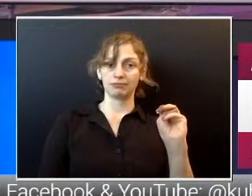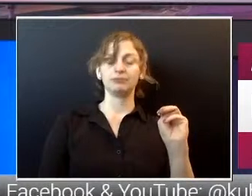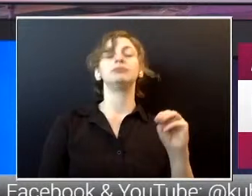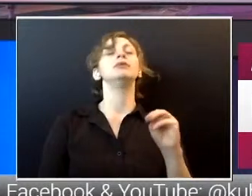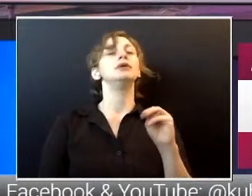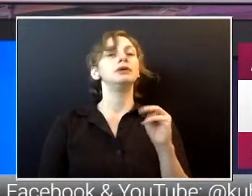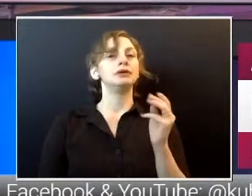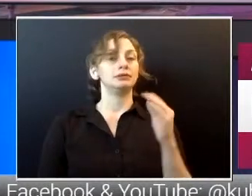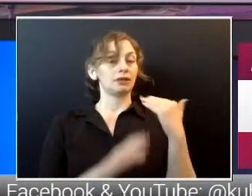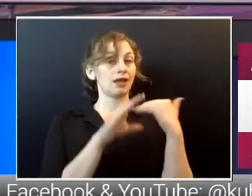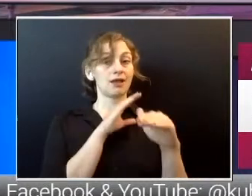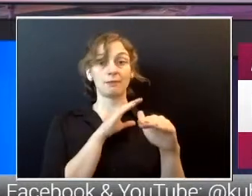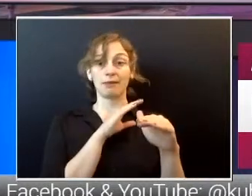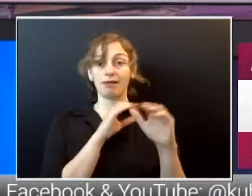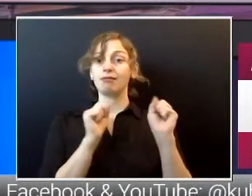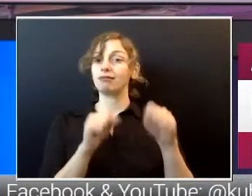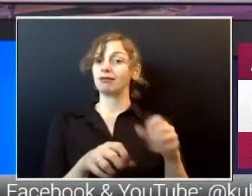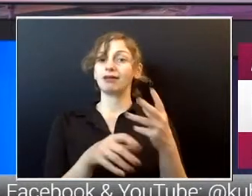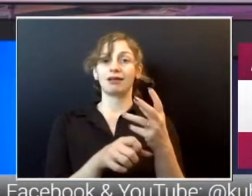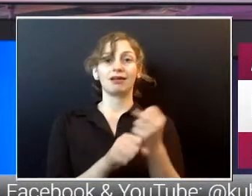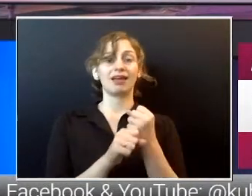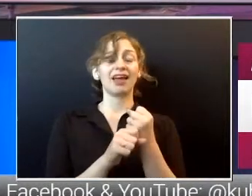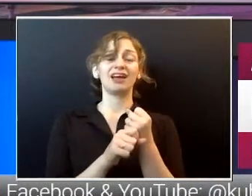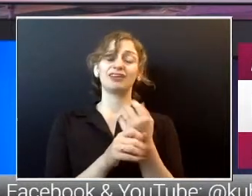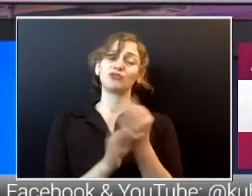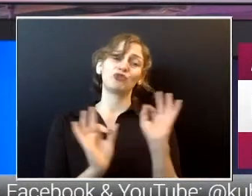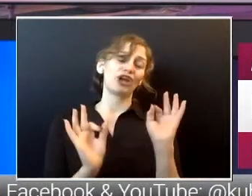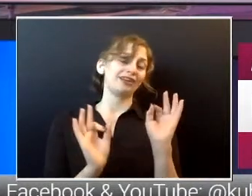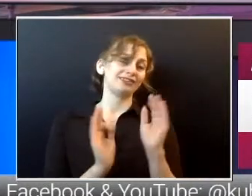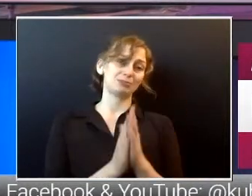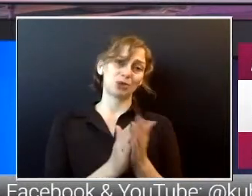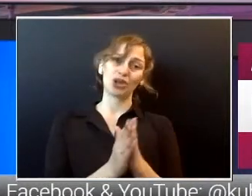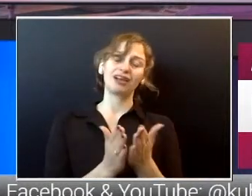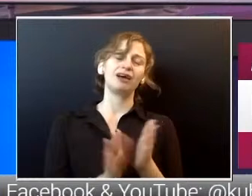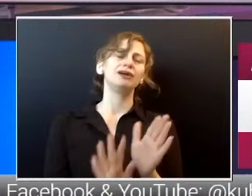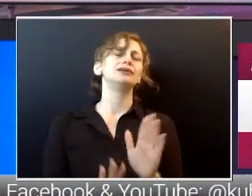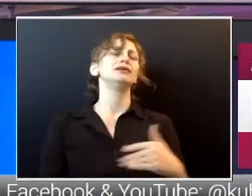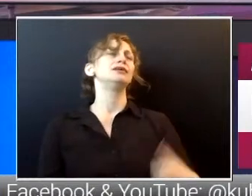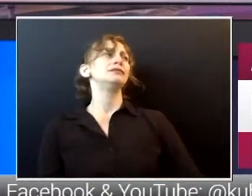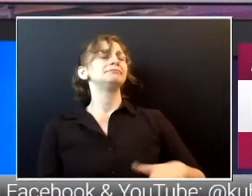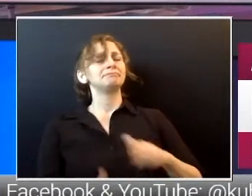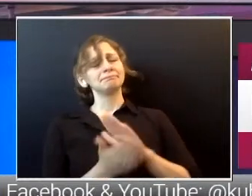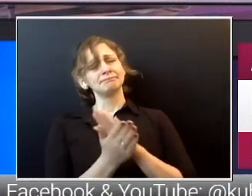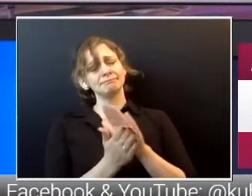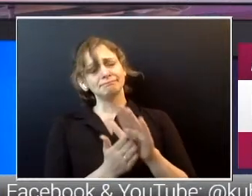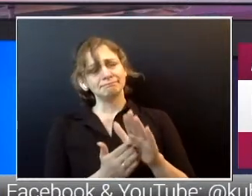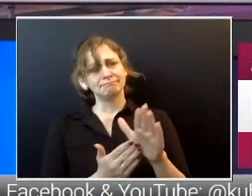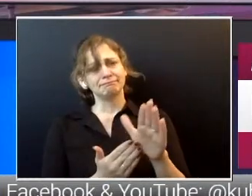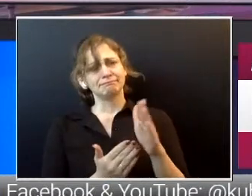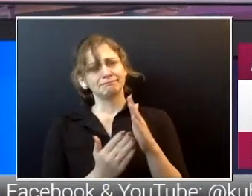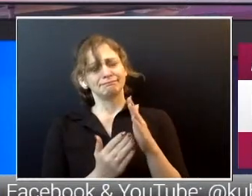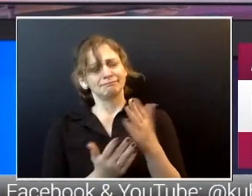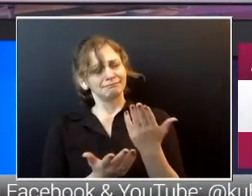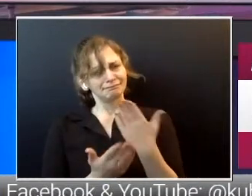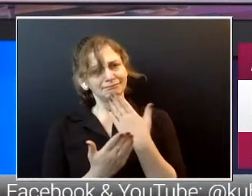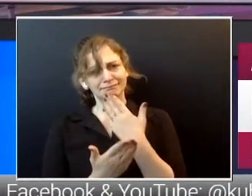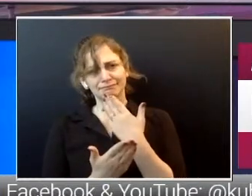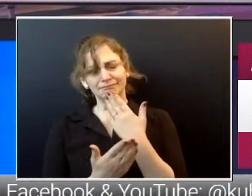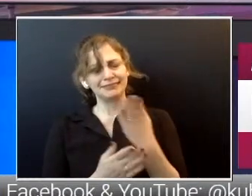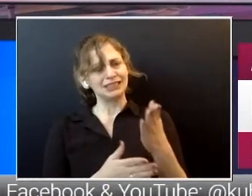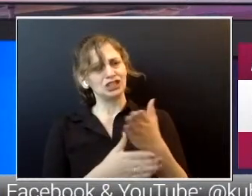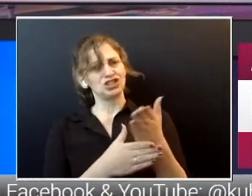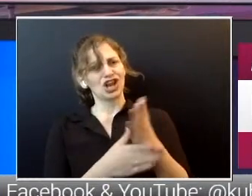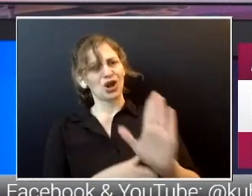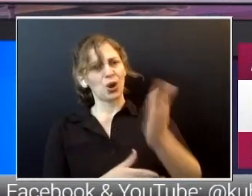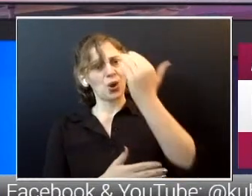cgakagi@yahoo.com. Such a nice and generous thing that you're doing just to share your knowledge. It must feel really